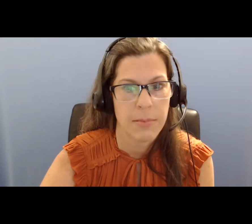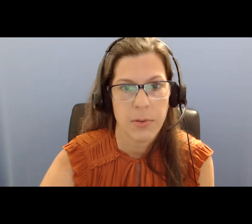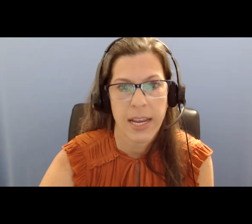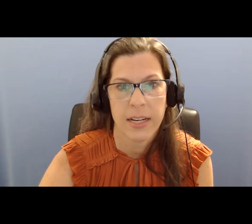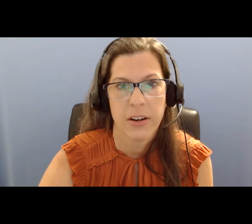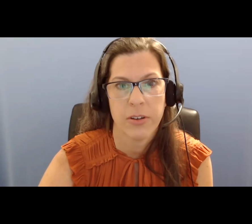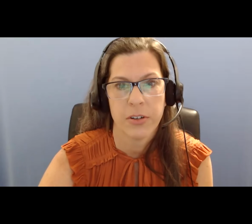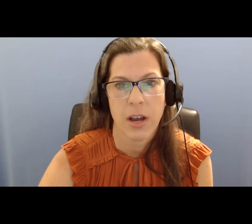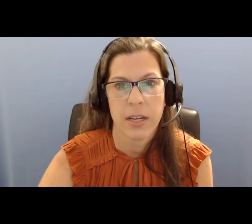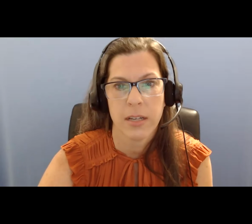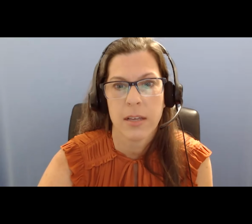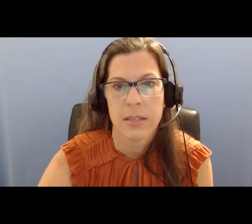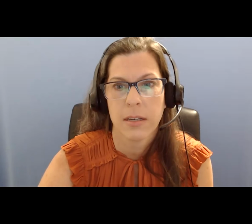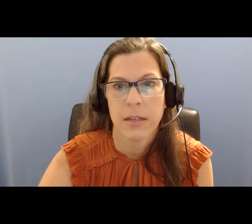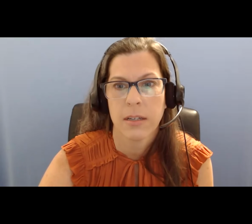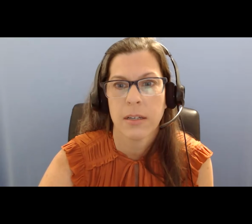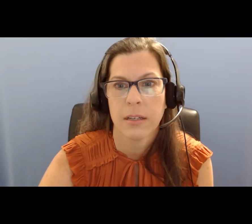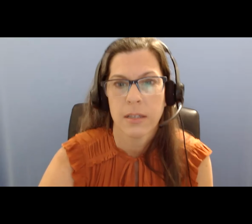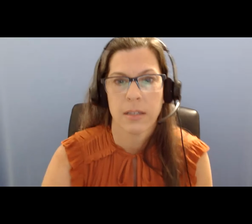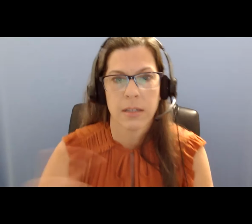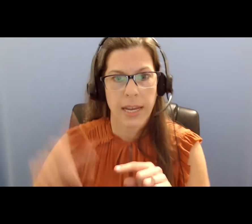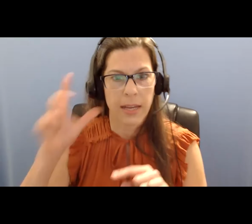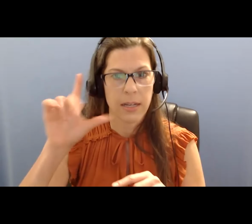And Debbie, we can't hear you if you're talking to us.